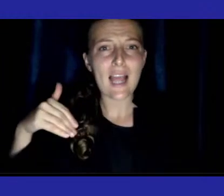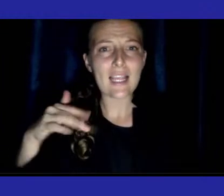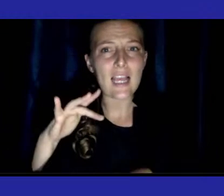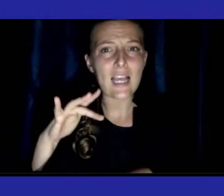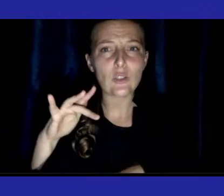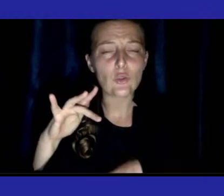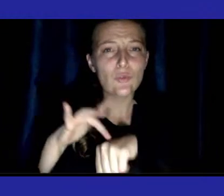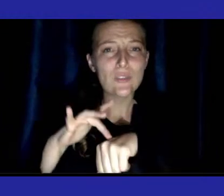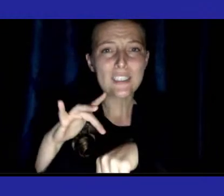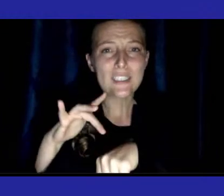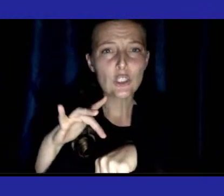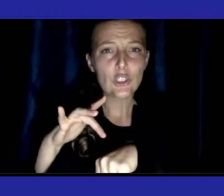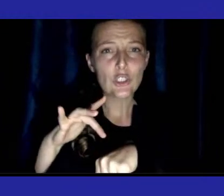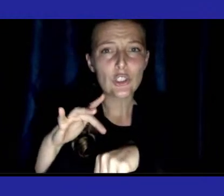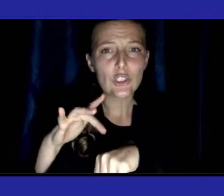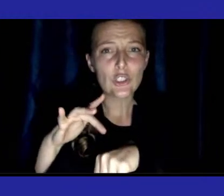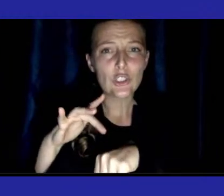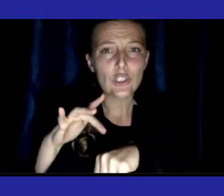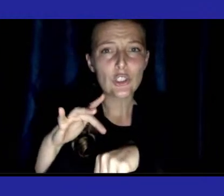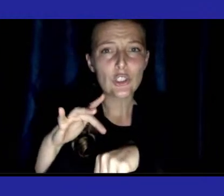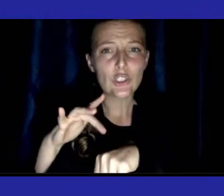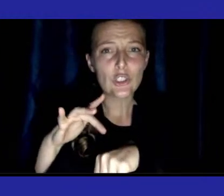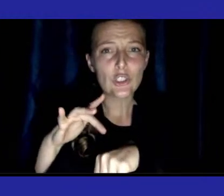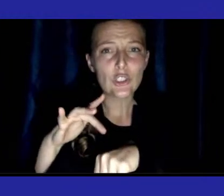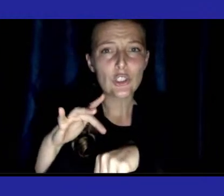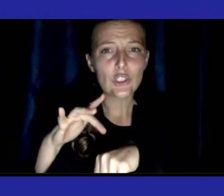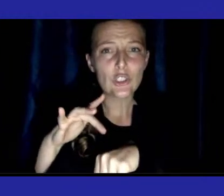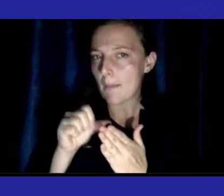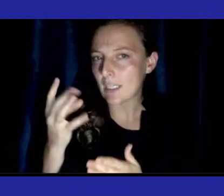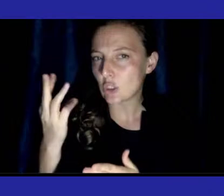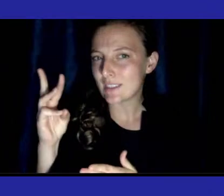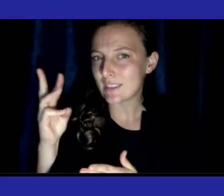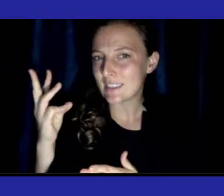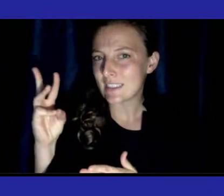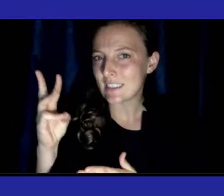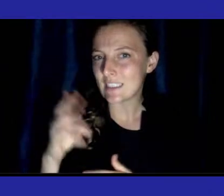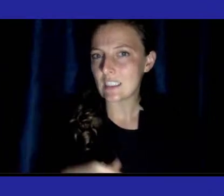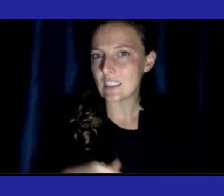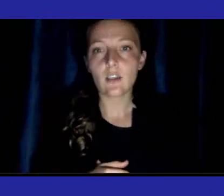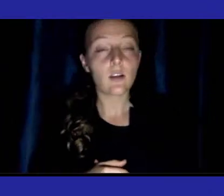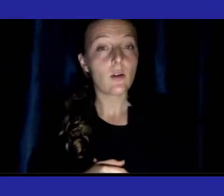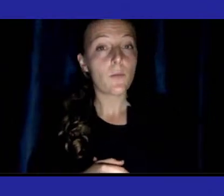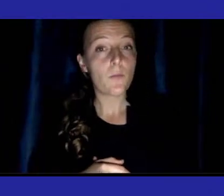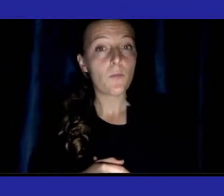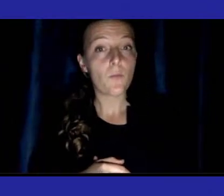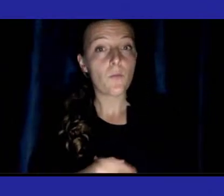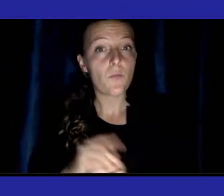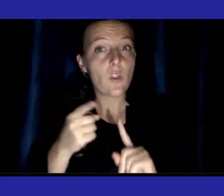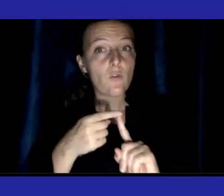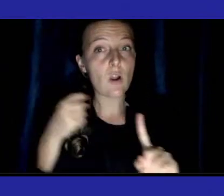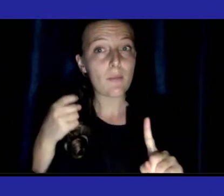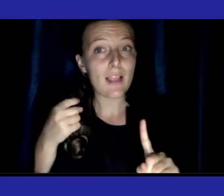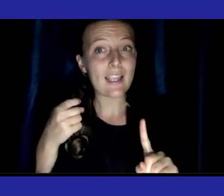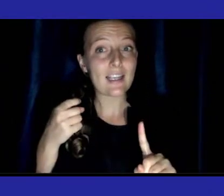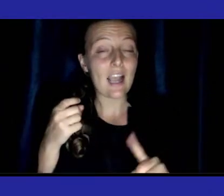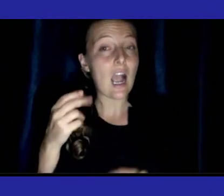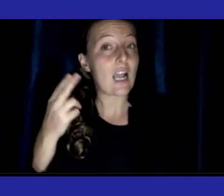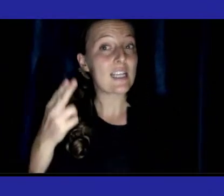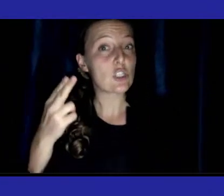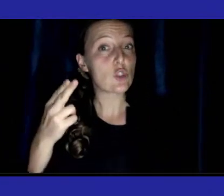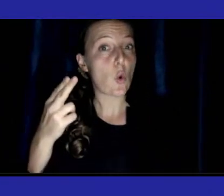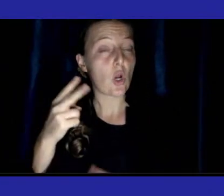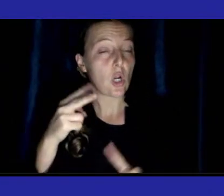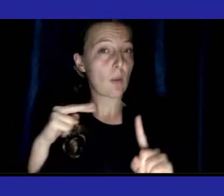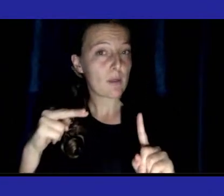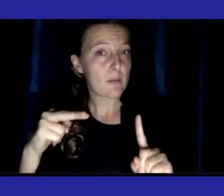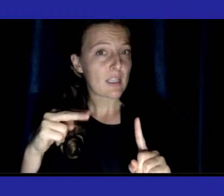16. I think it's declined from like a historical high, but I think that in part, based on some of the